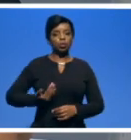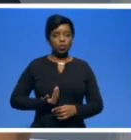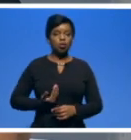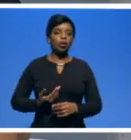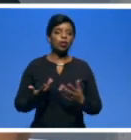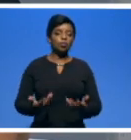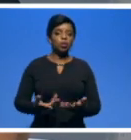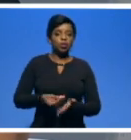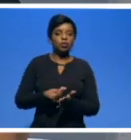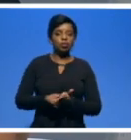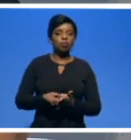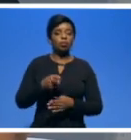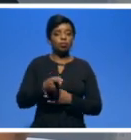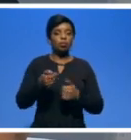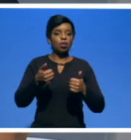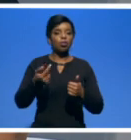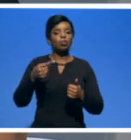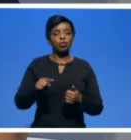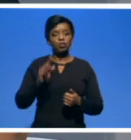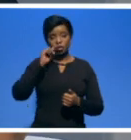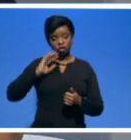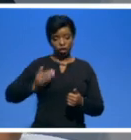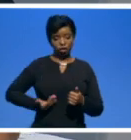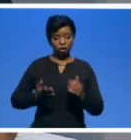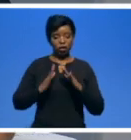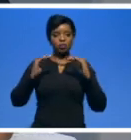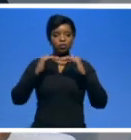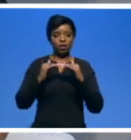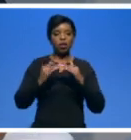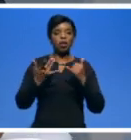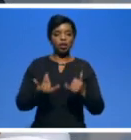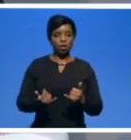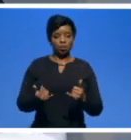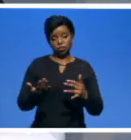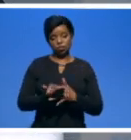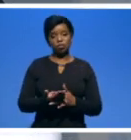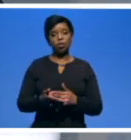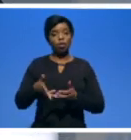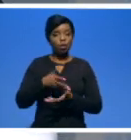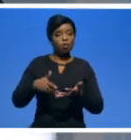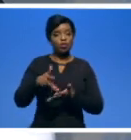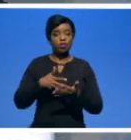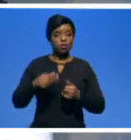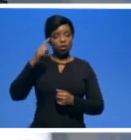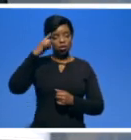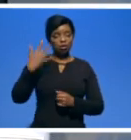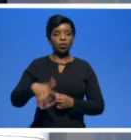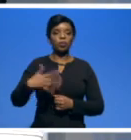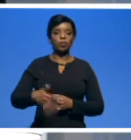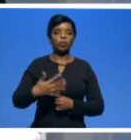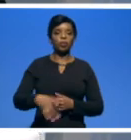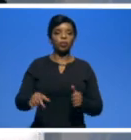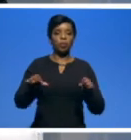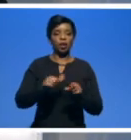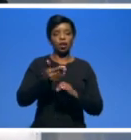to gender equality. Let's take a quick break. Let's breathe. This conversation is really thought-provoking. We'll see